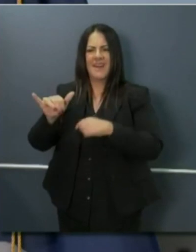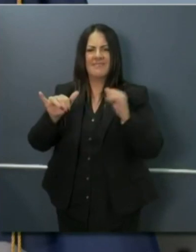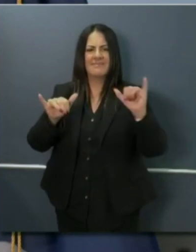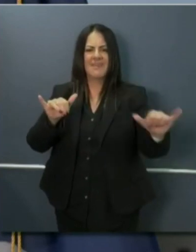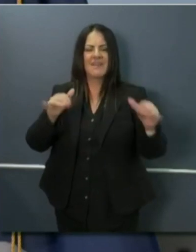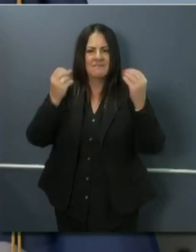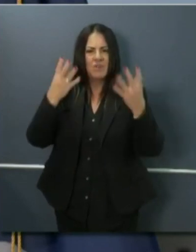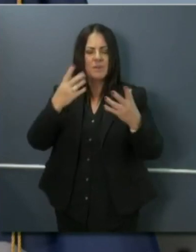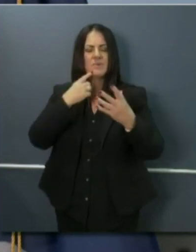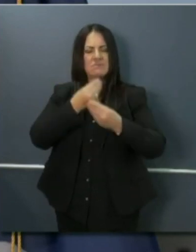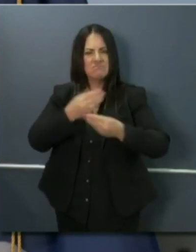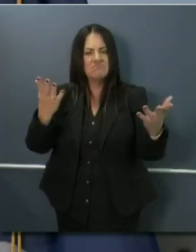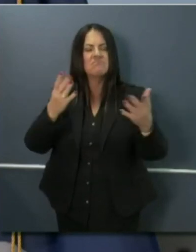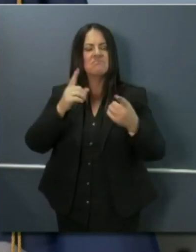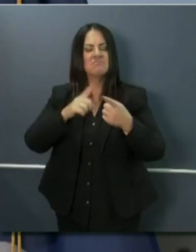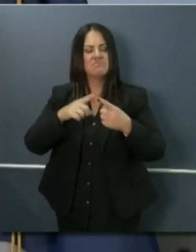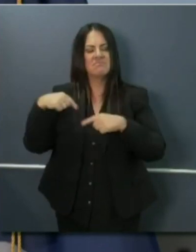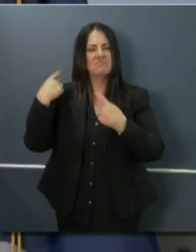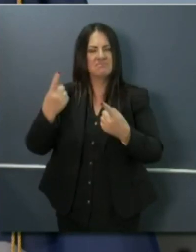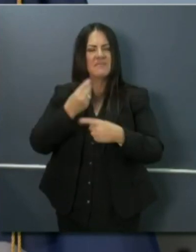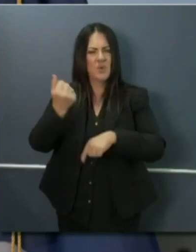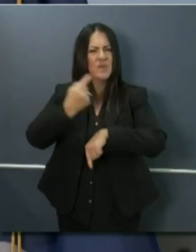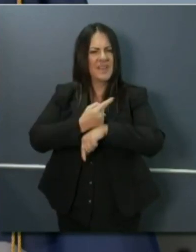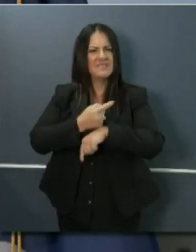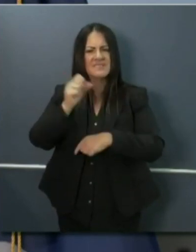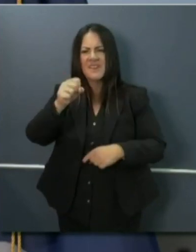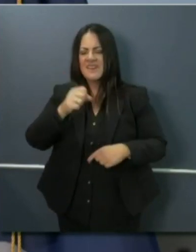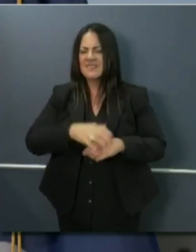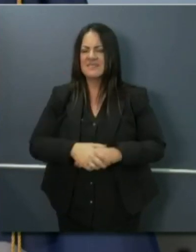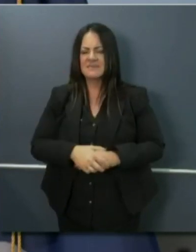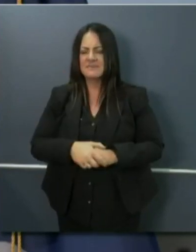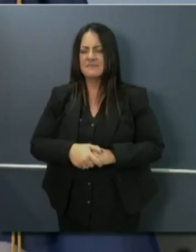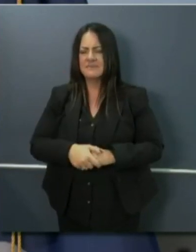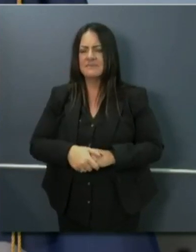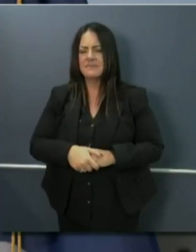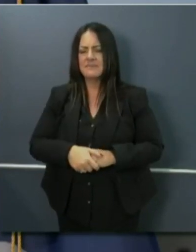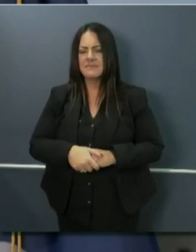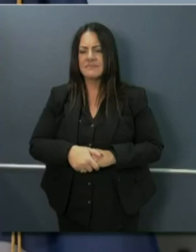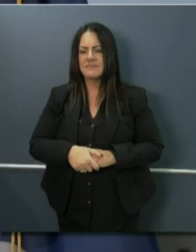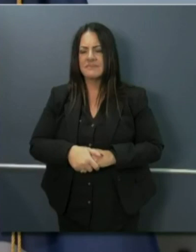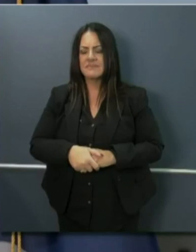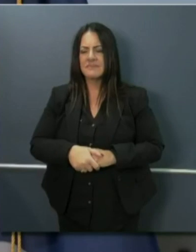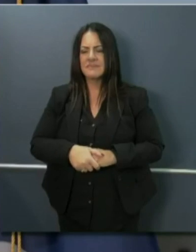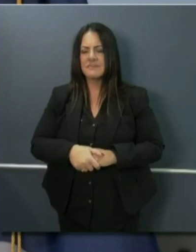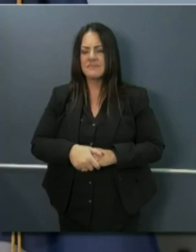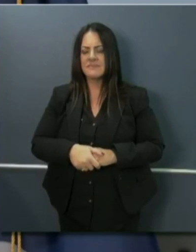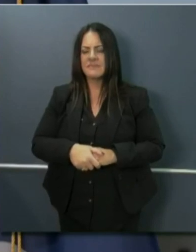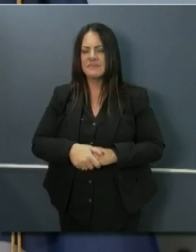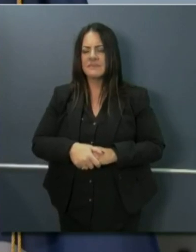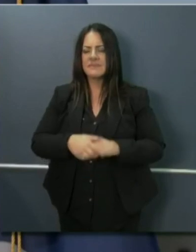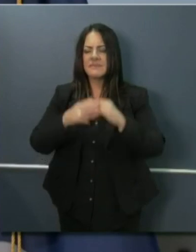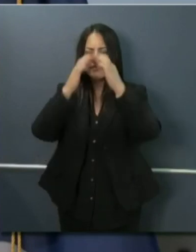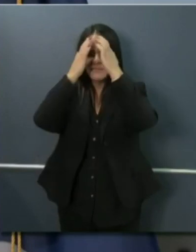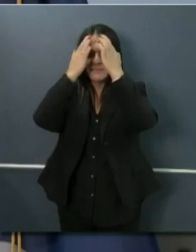course of the last few days and will continue to make public, but also more broadly, men and women that are watching